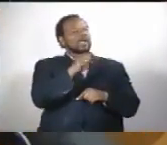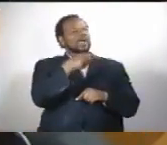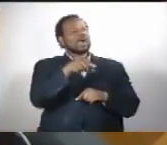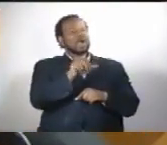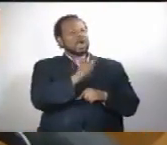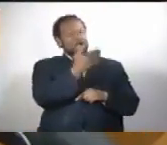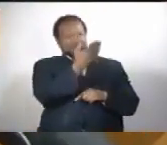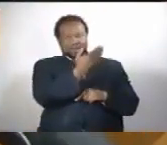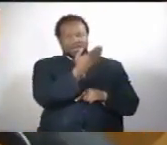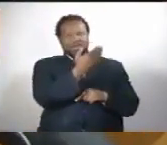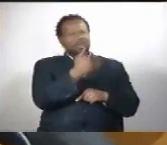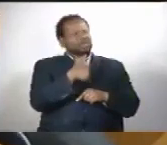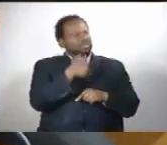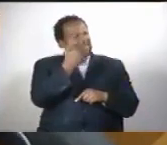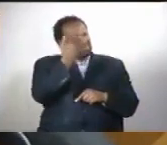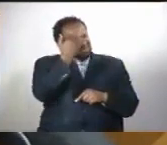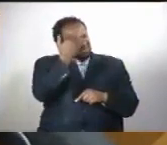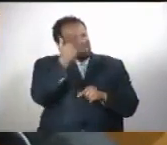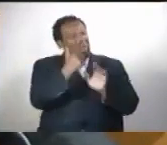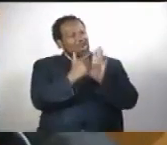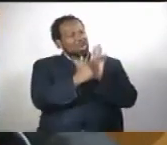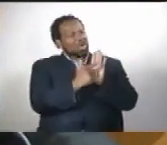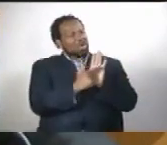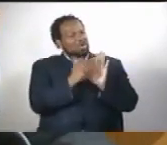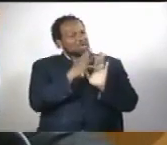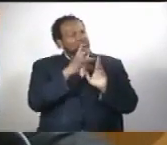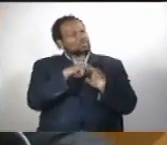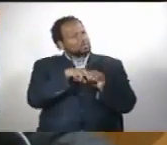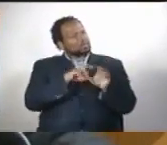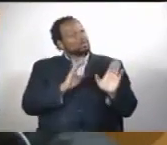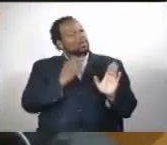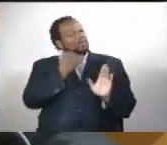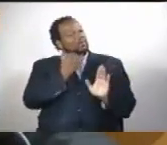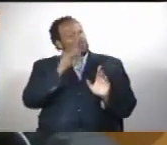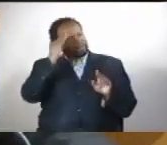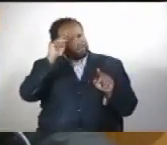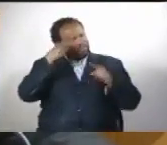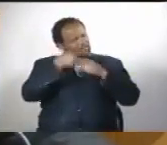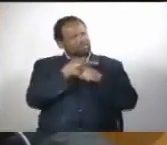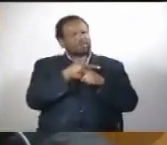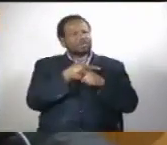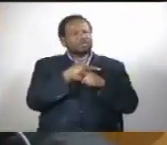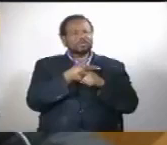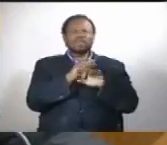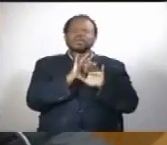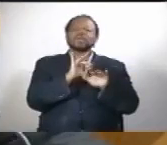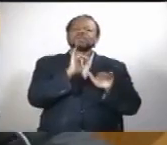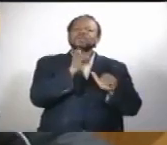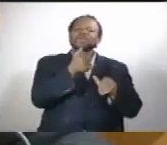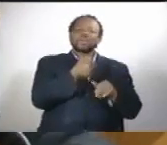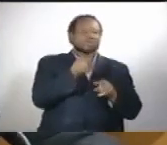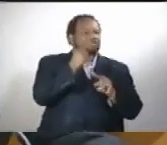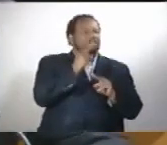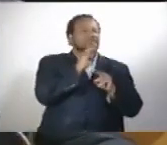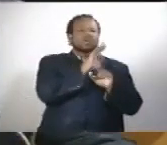if that honourable member knew anything about the law, he should have recused himself because he's conflicted. You were supposed to do oversight over the president,